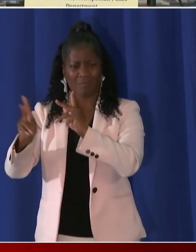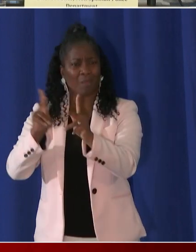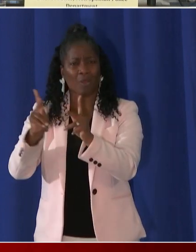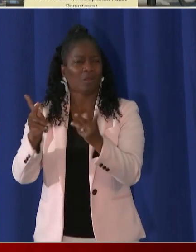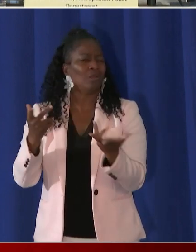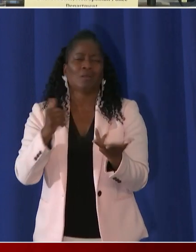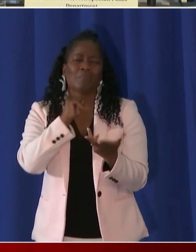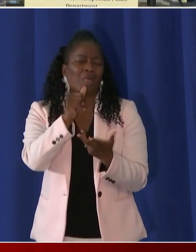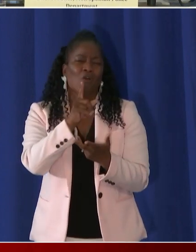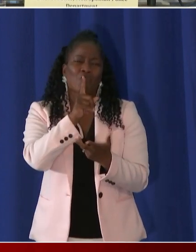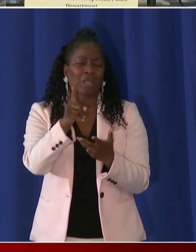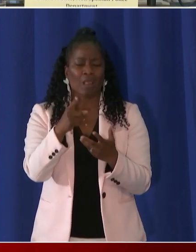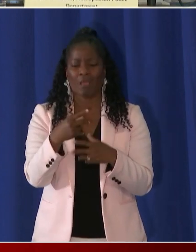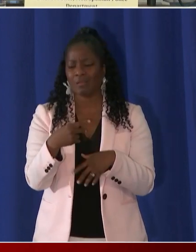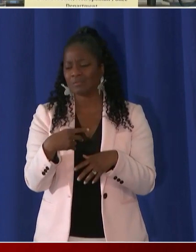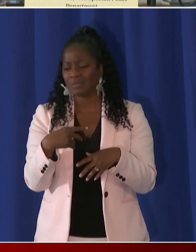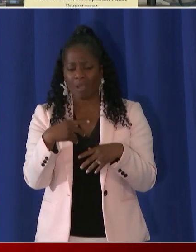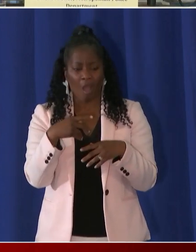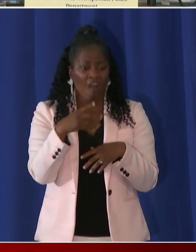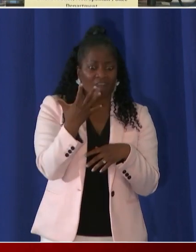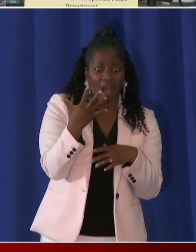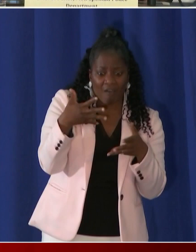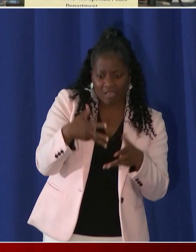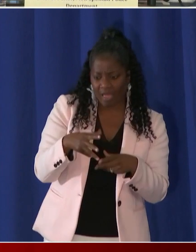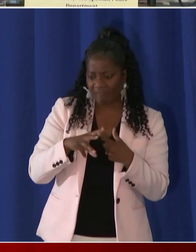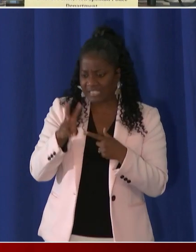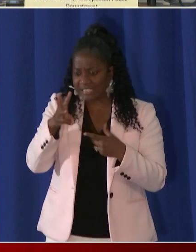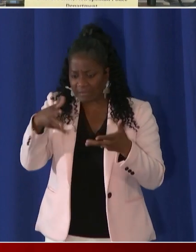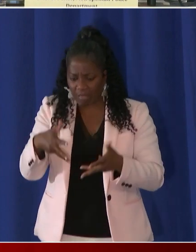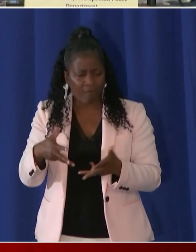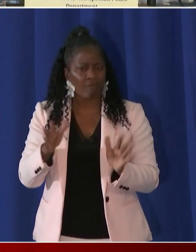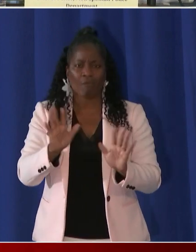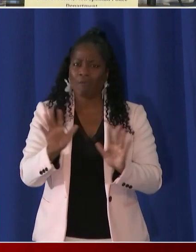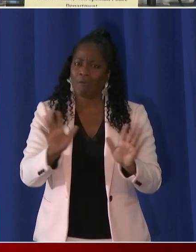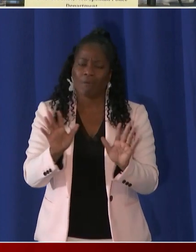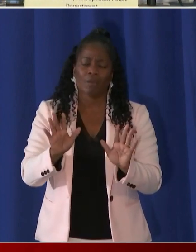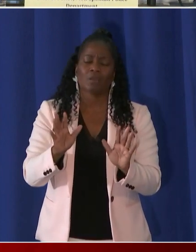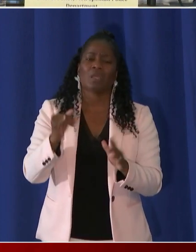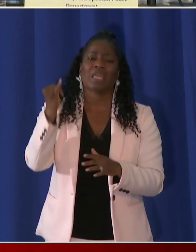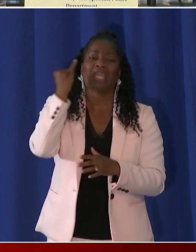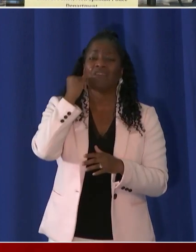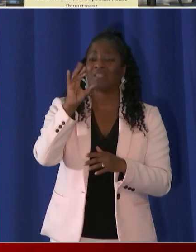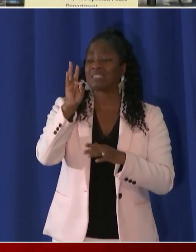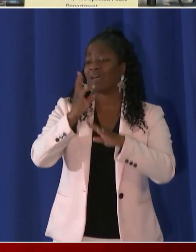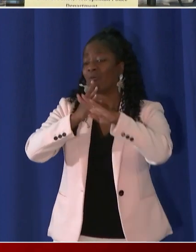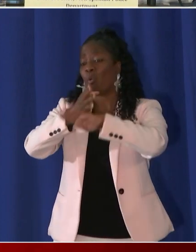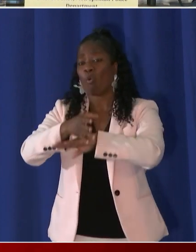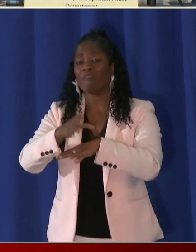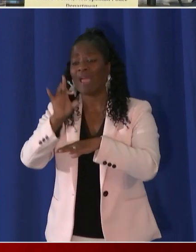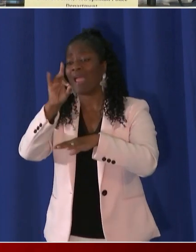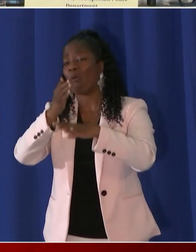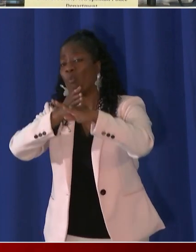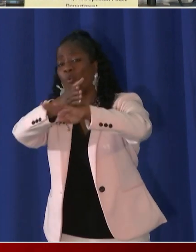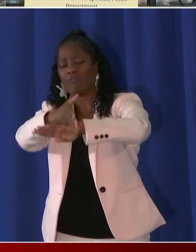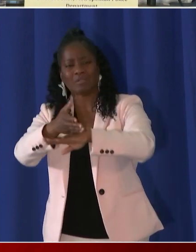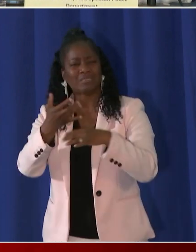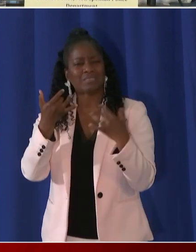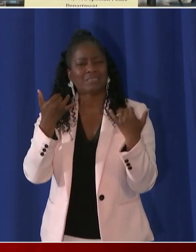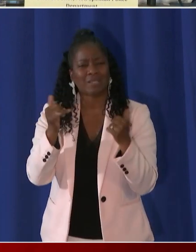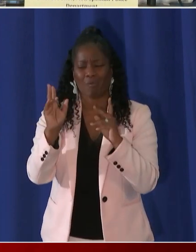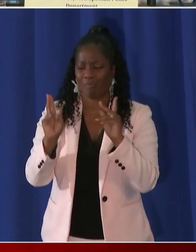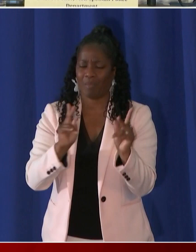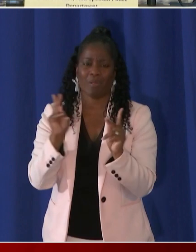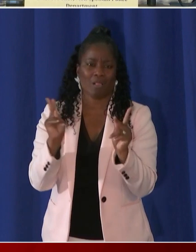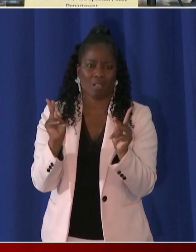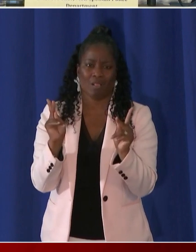get too caught up, oh, we got 5 left, 6 left, whatever, but I certainly know that if we were 7 over or 8 over, whatever, that also would be the